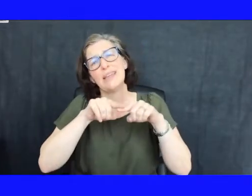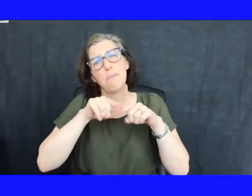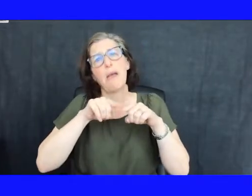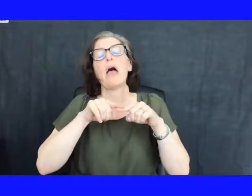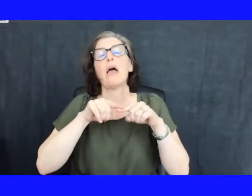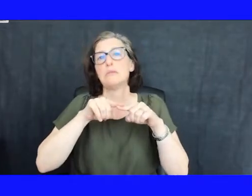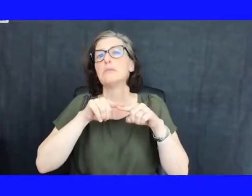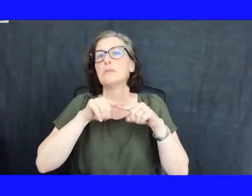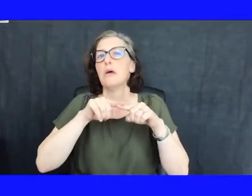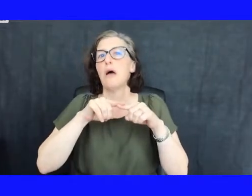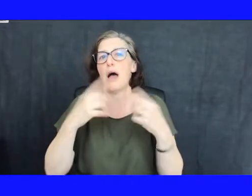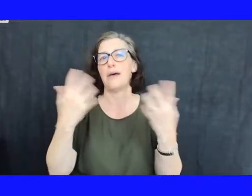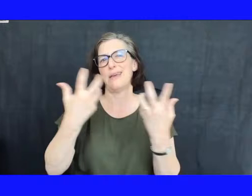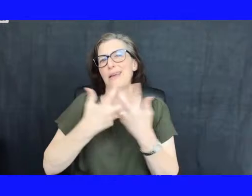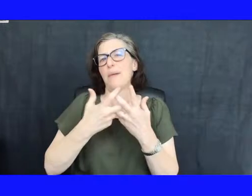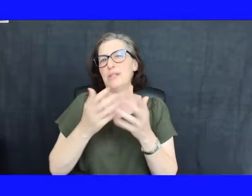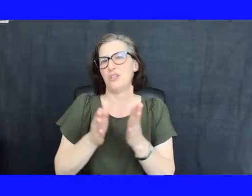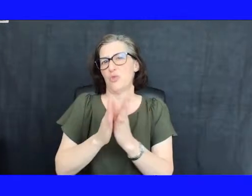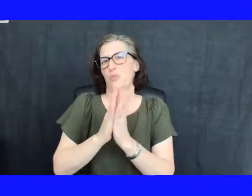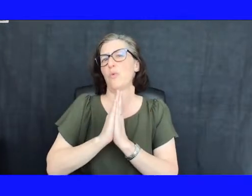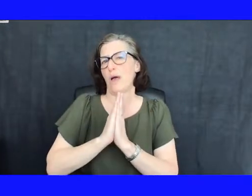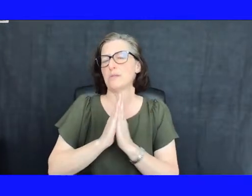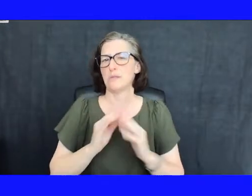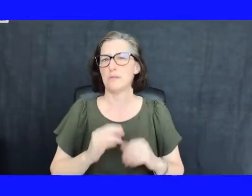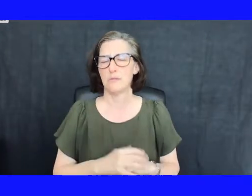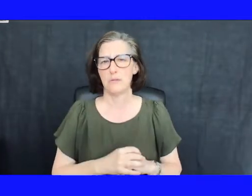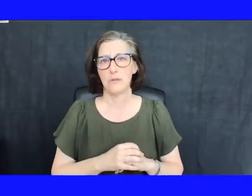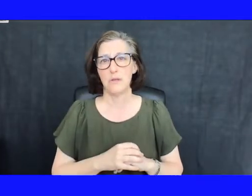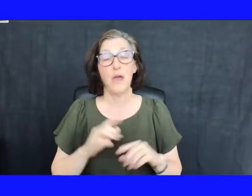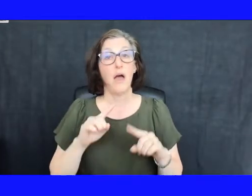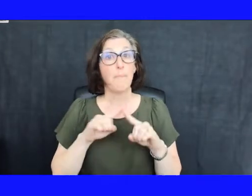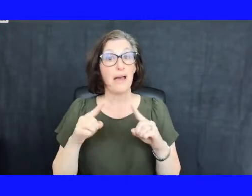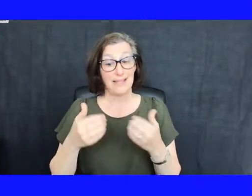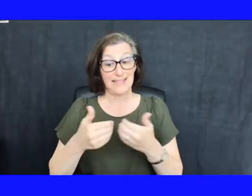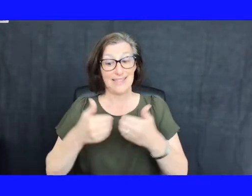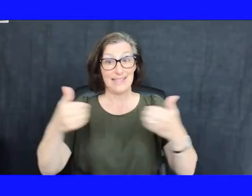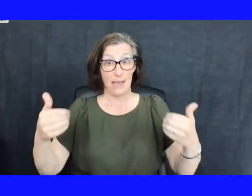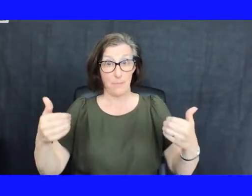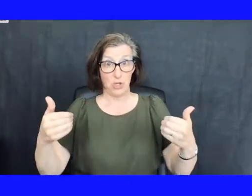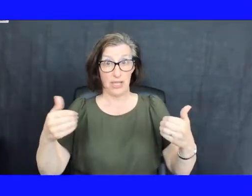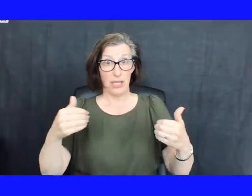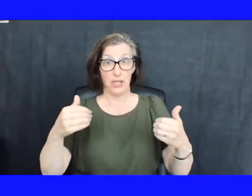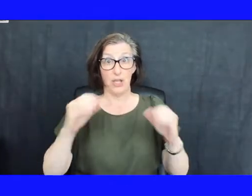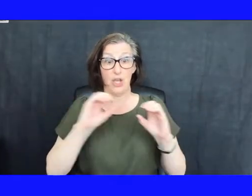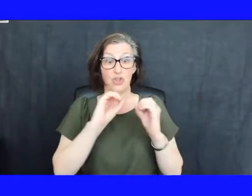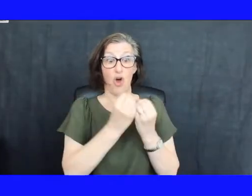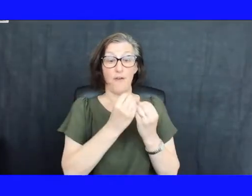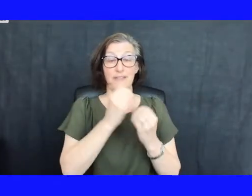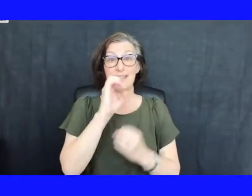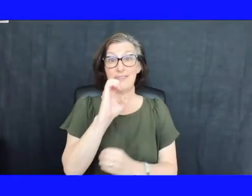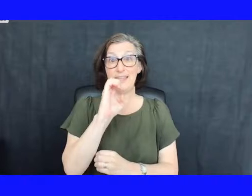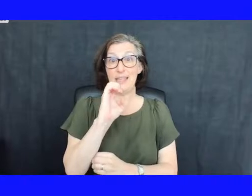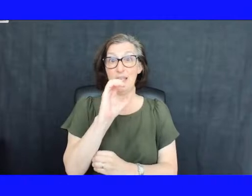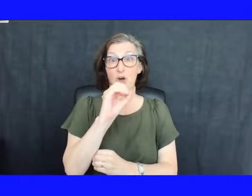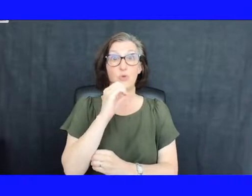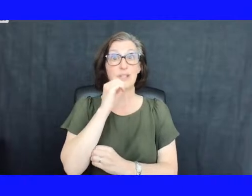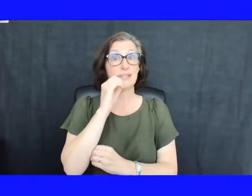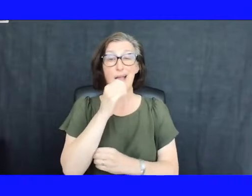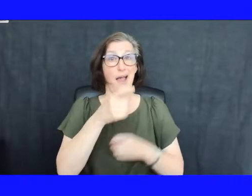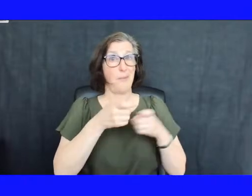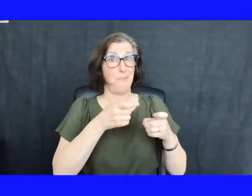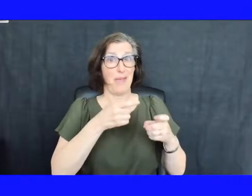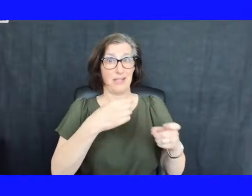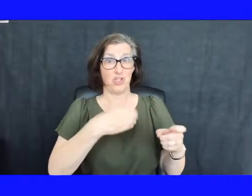Thank you so much. And then how about for patient complaints of discrimination or sexual harassment? Well, it depends